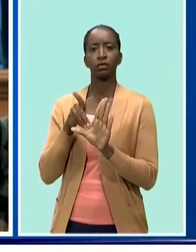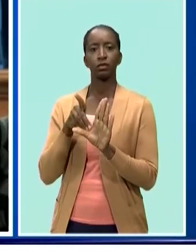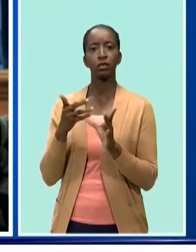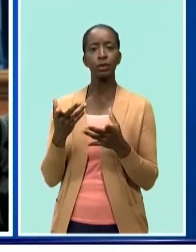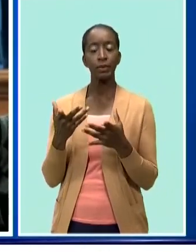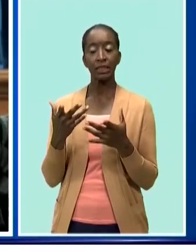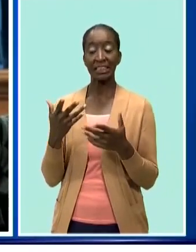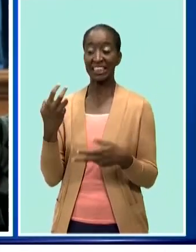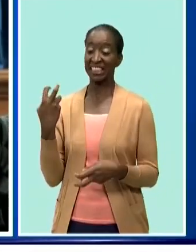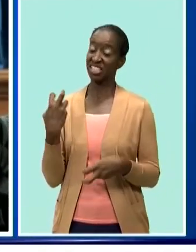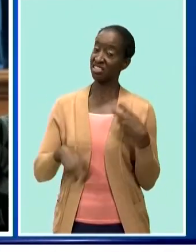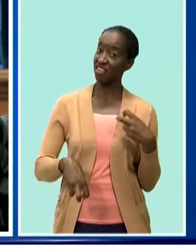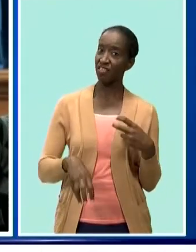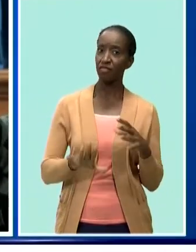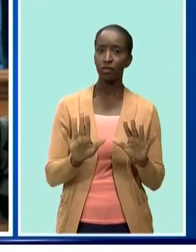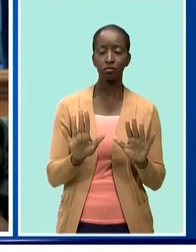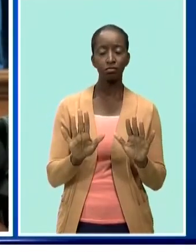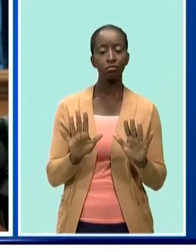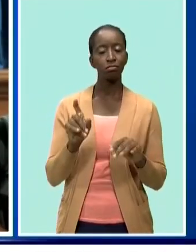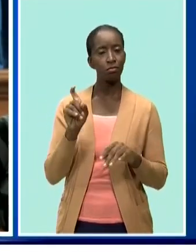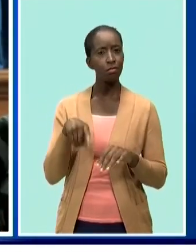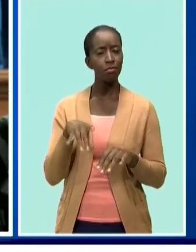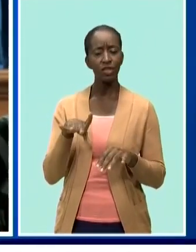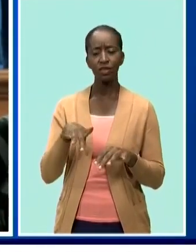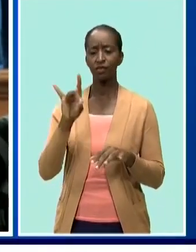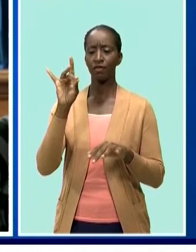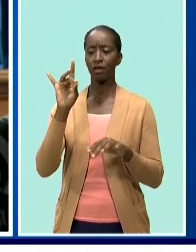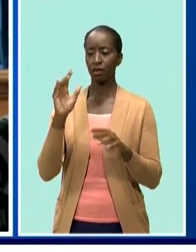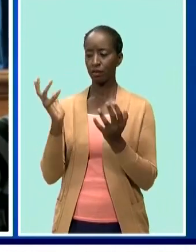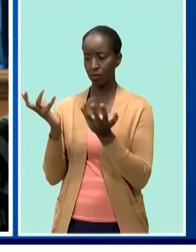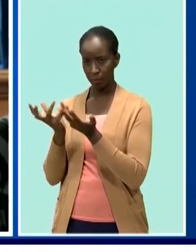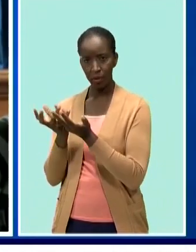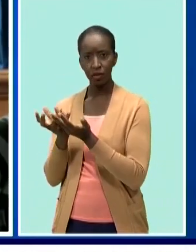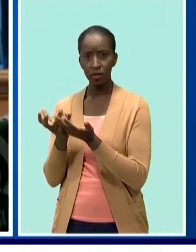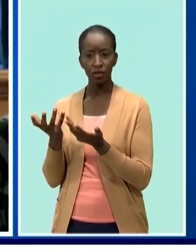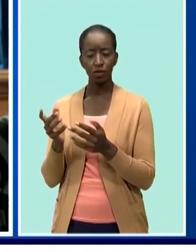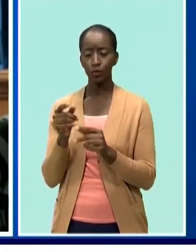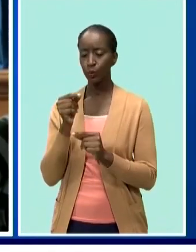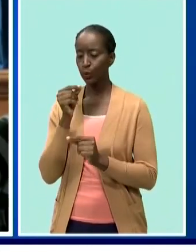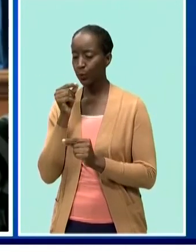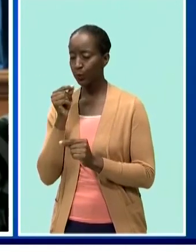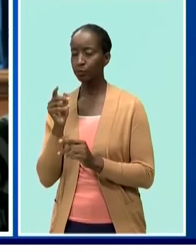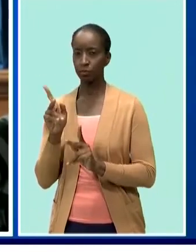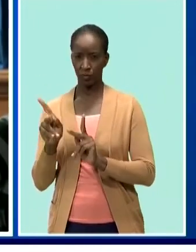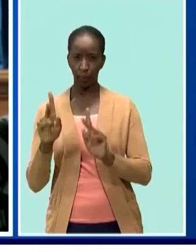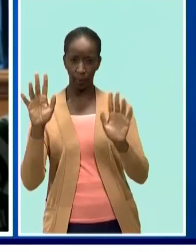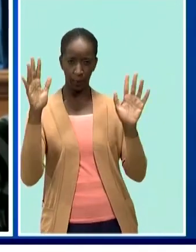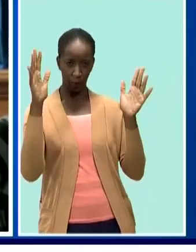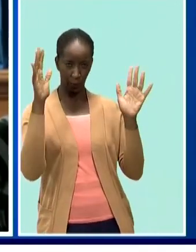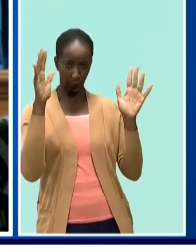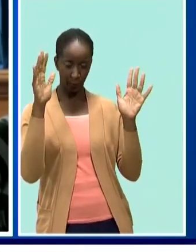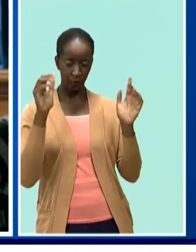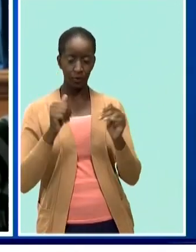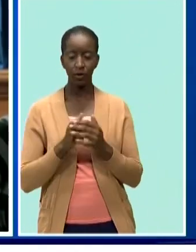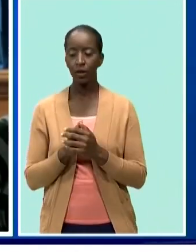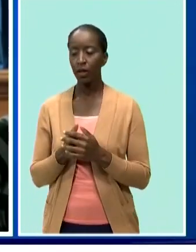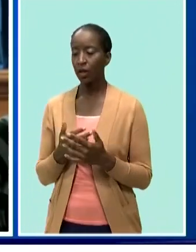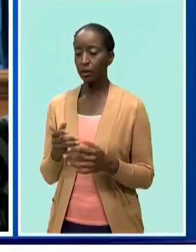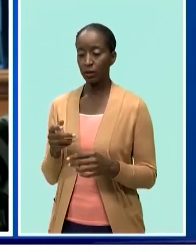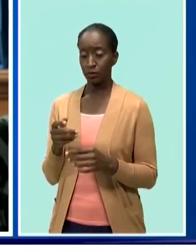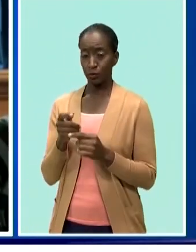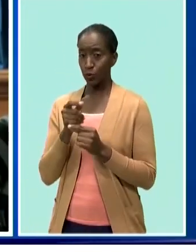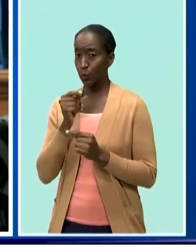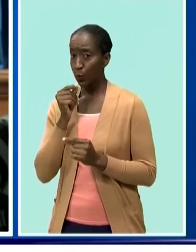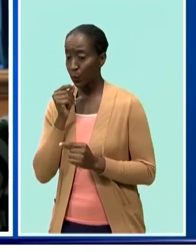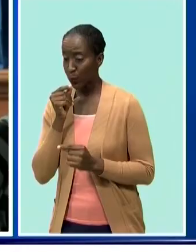we have to come up with a solution that works for people who have disabilities. A lot of the metal straws don't work. A lot of metal straws